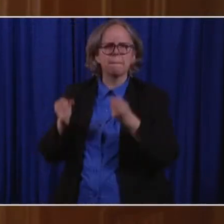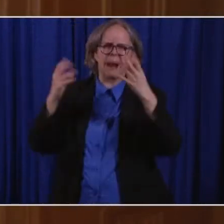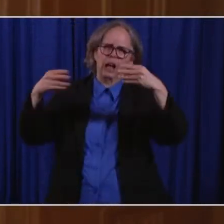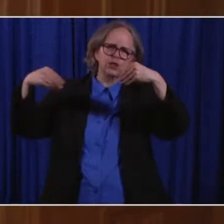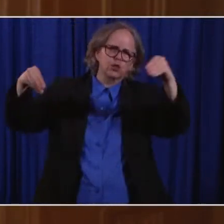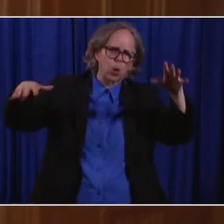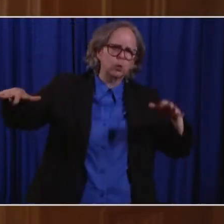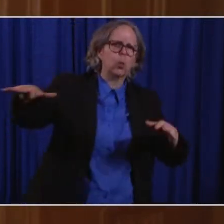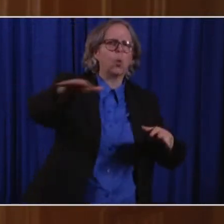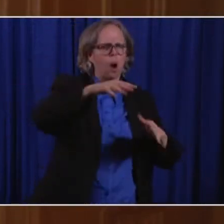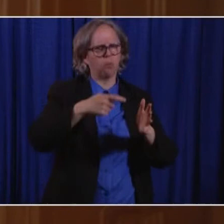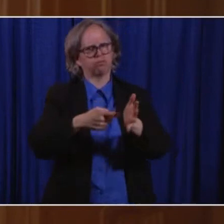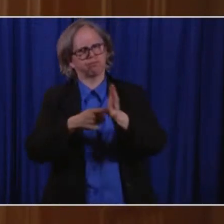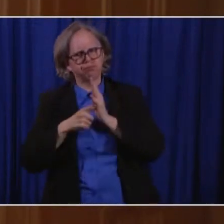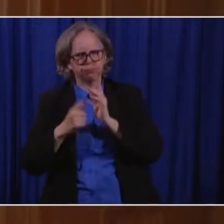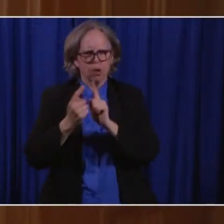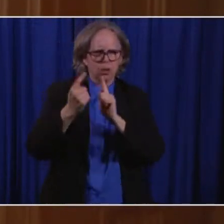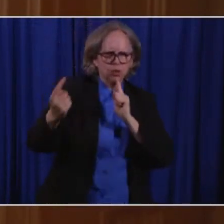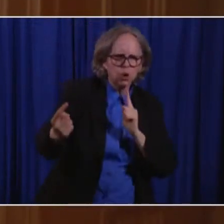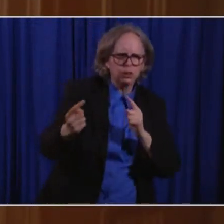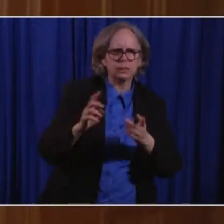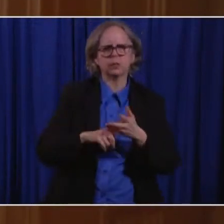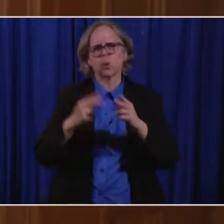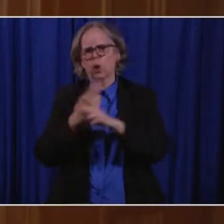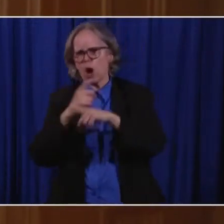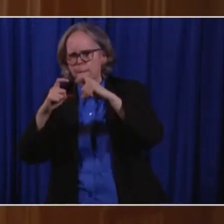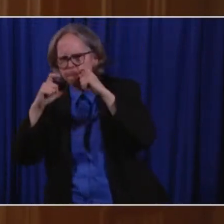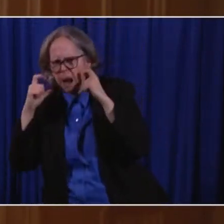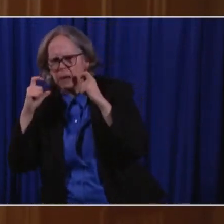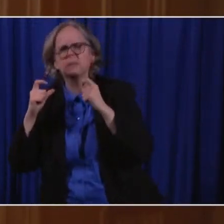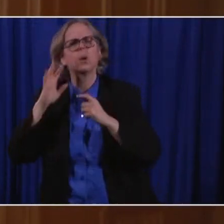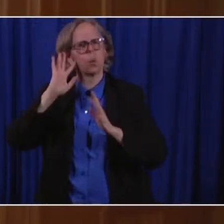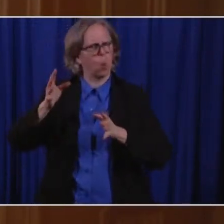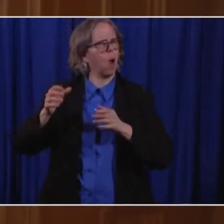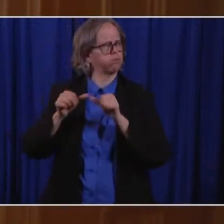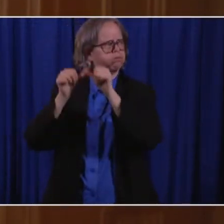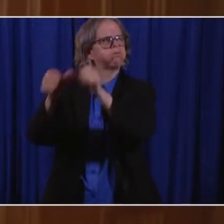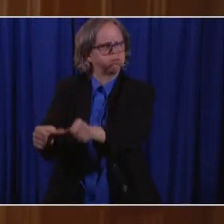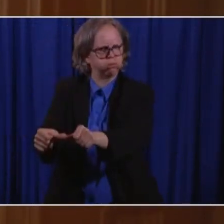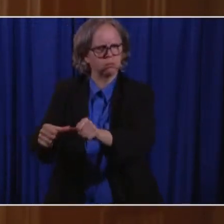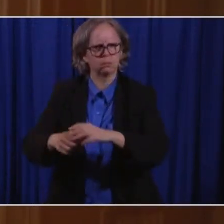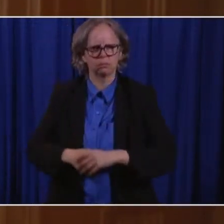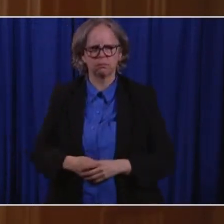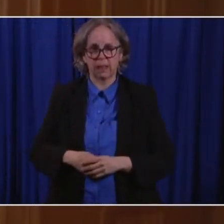require social distancing and may require masking.